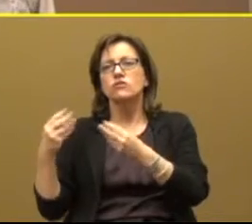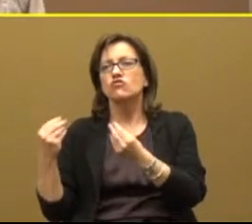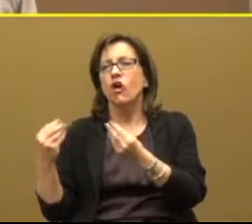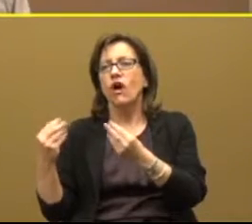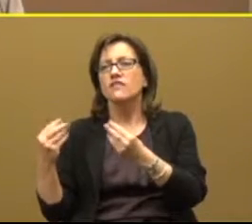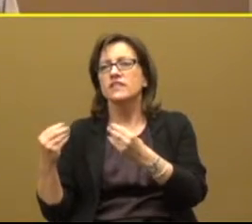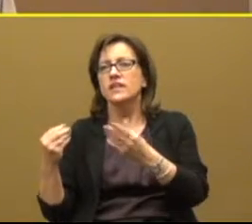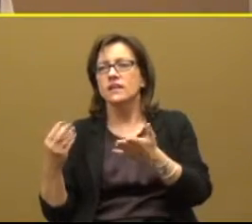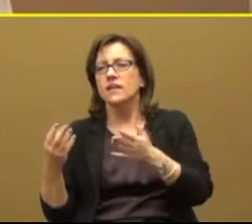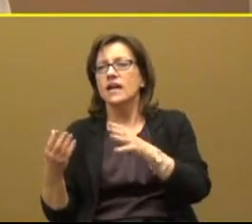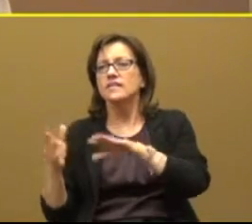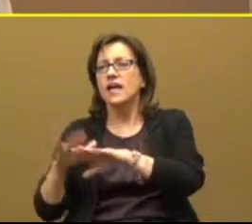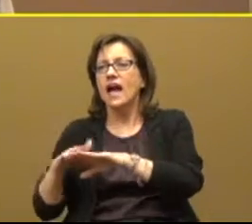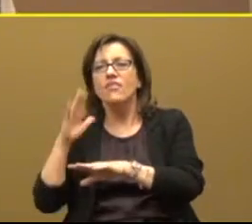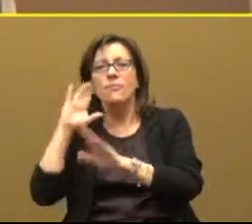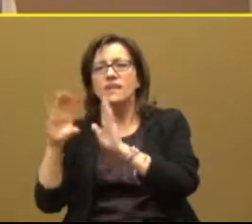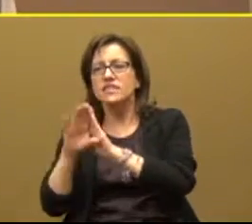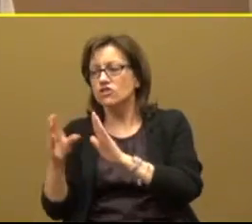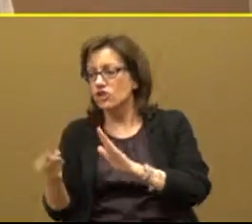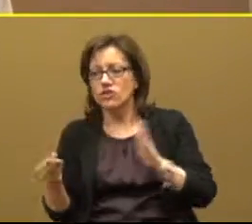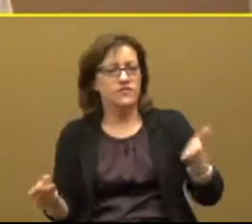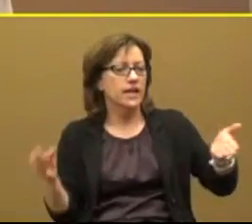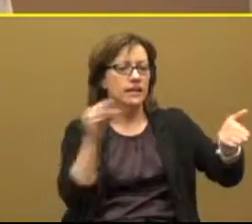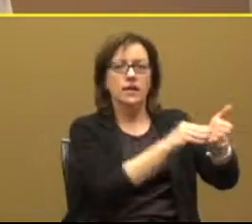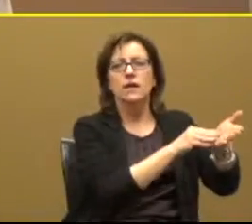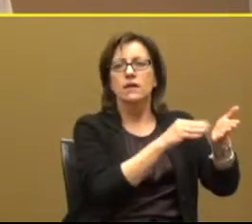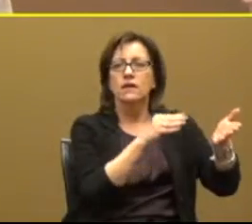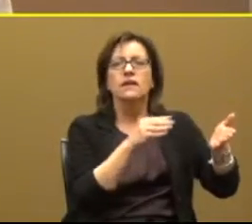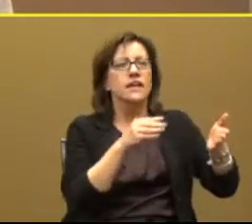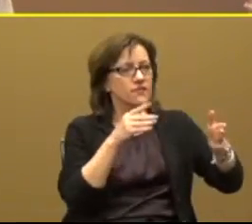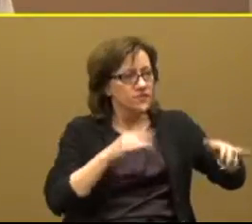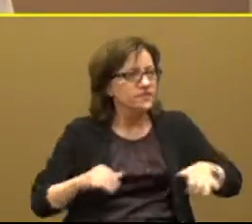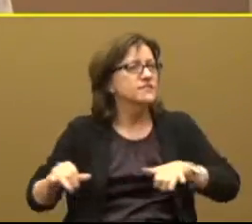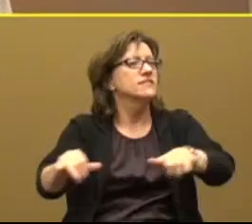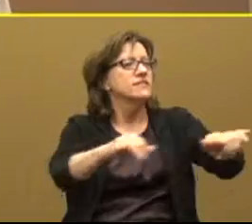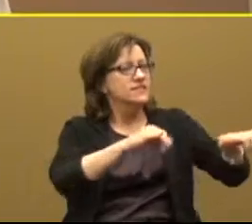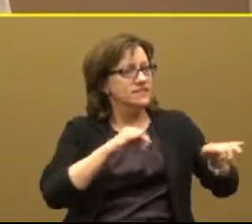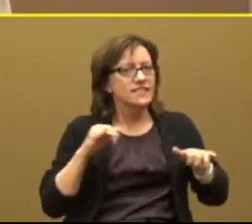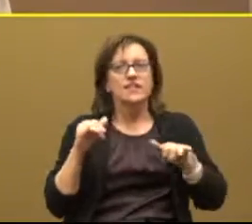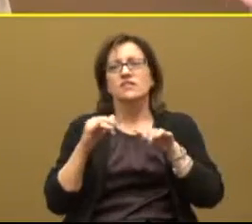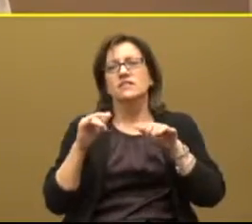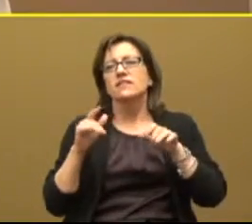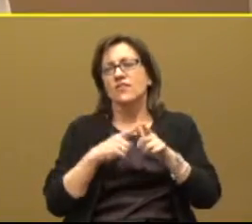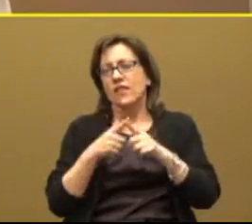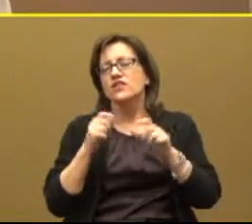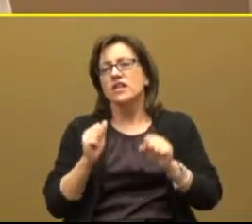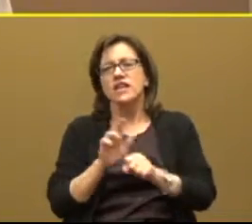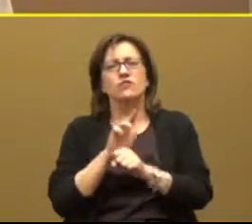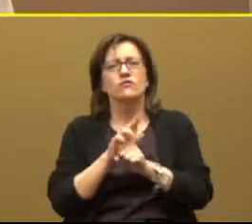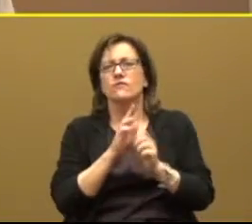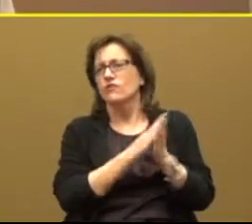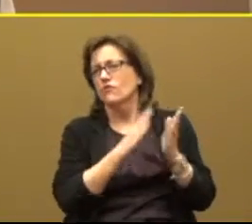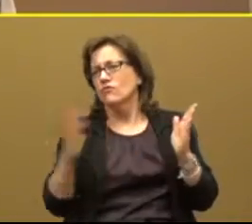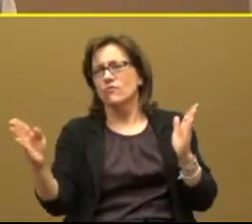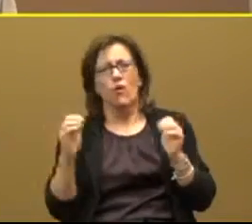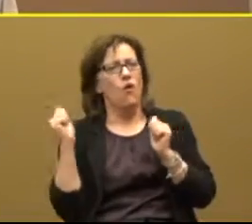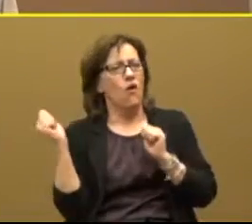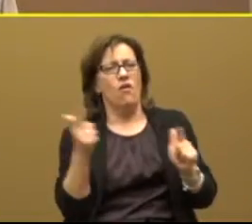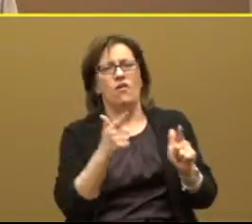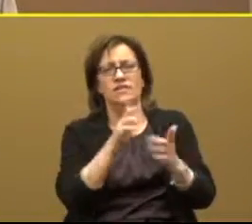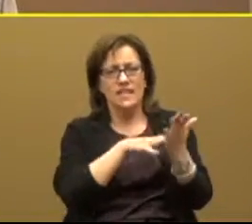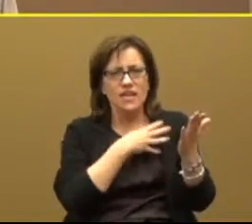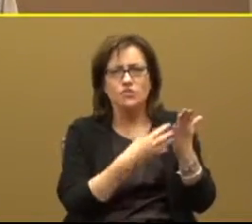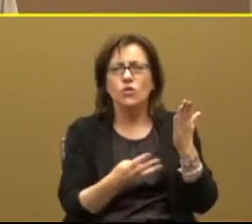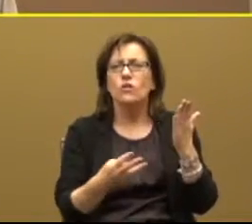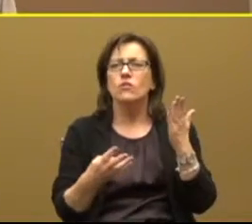picture. So if you standardize everything, you'll be able to use it across your schedules, across your